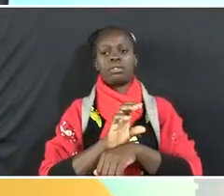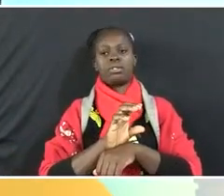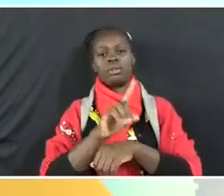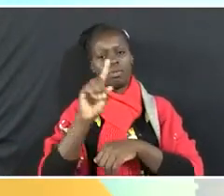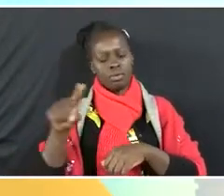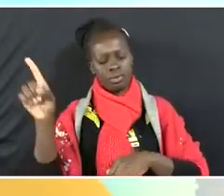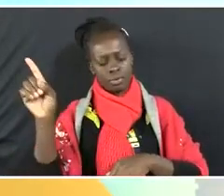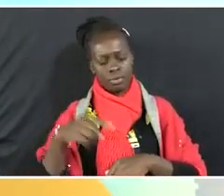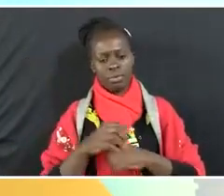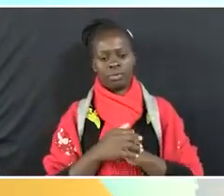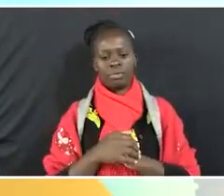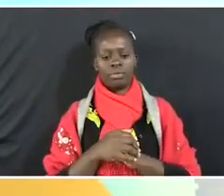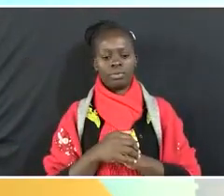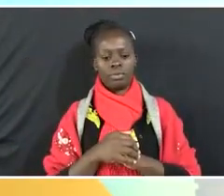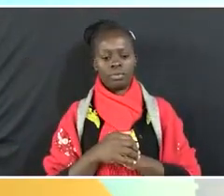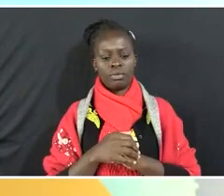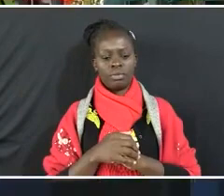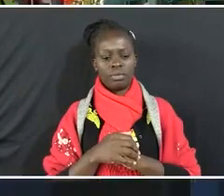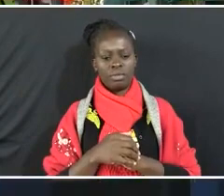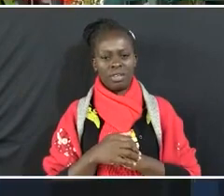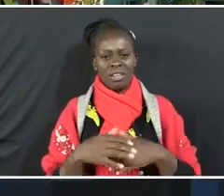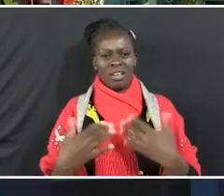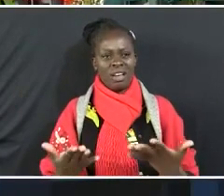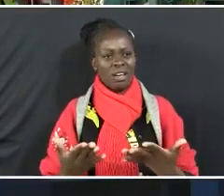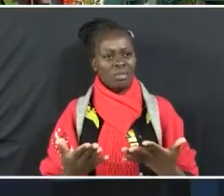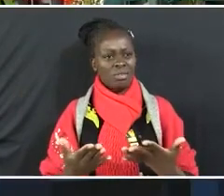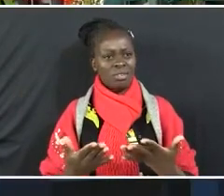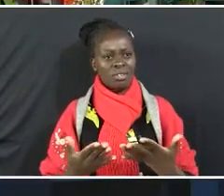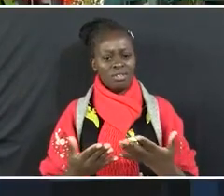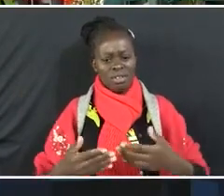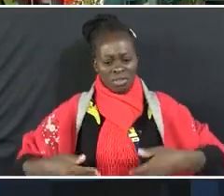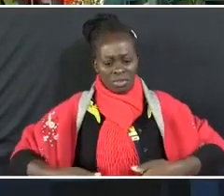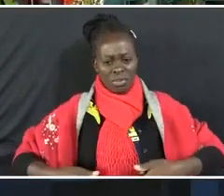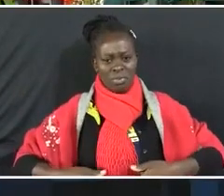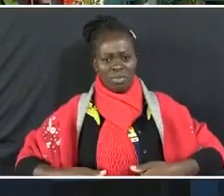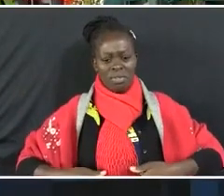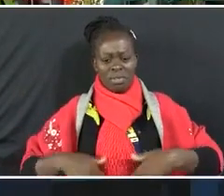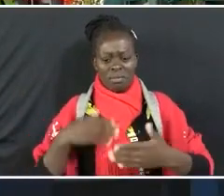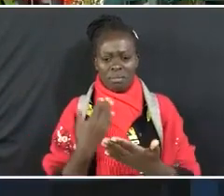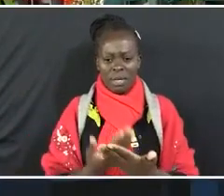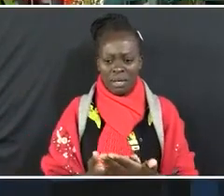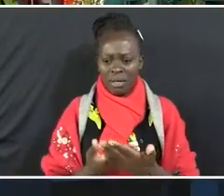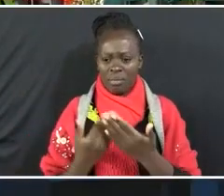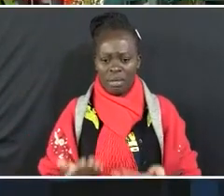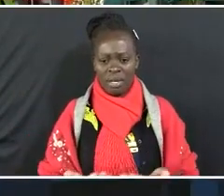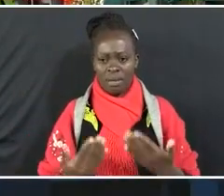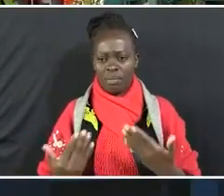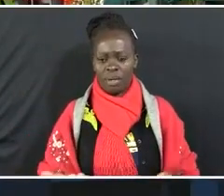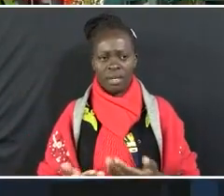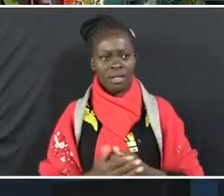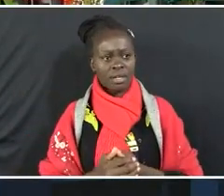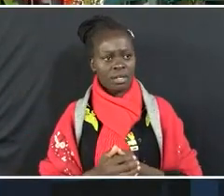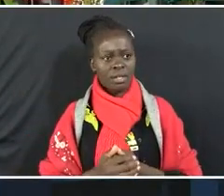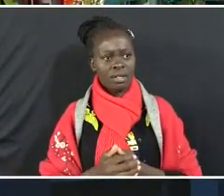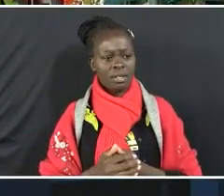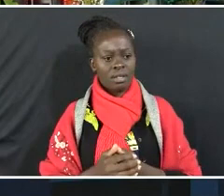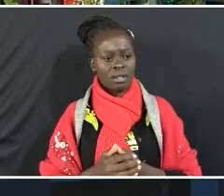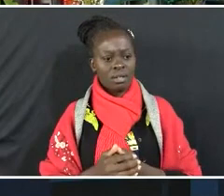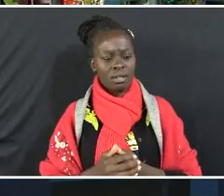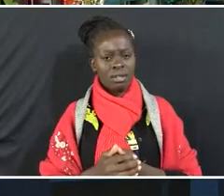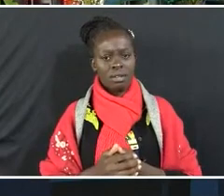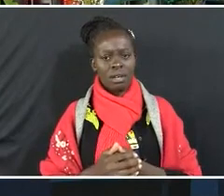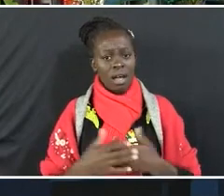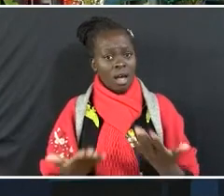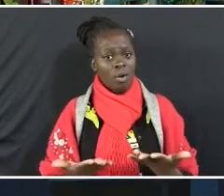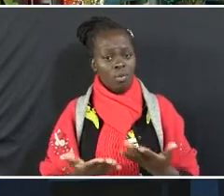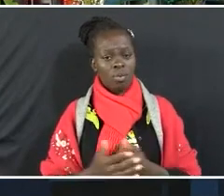We cannot make ambassadors look to be beggars when it comes to godly things. We organize programs for